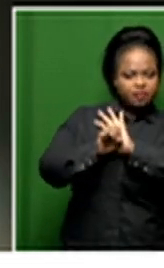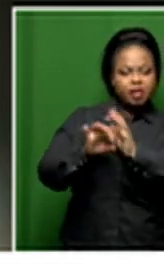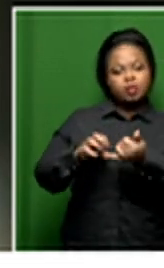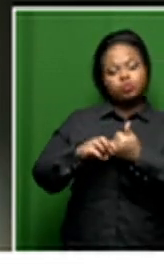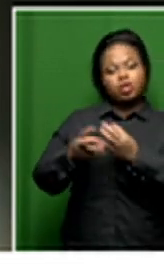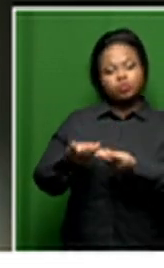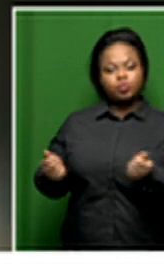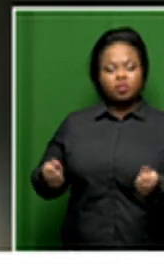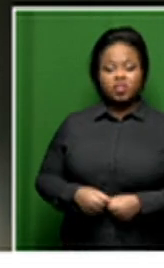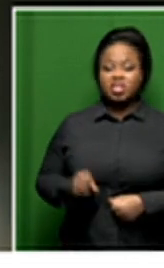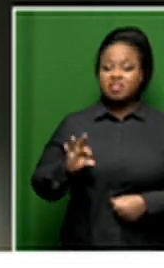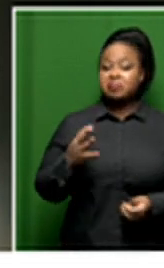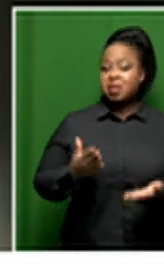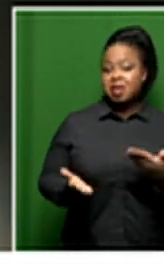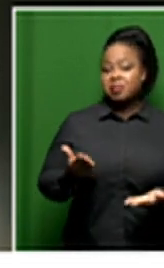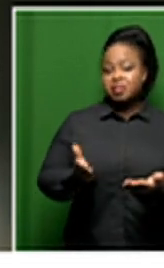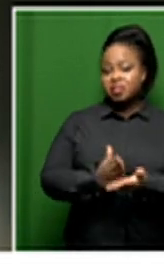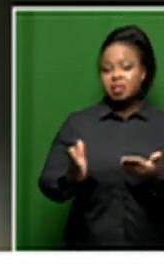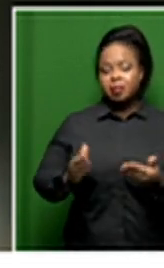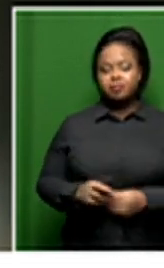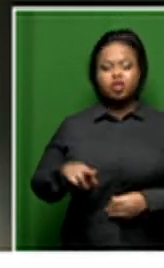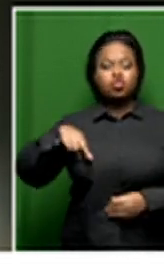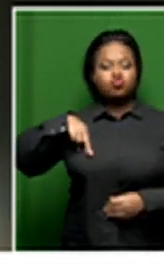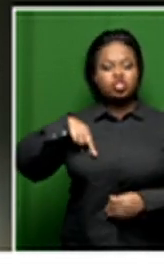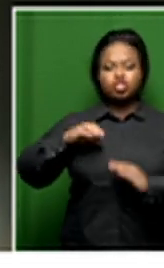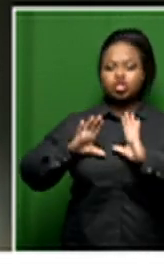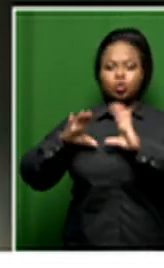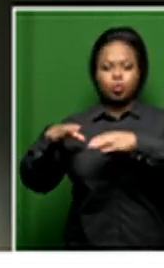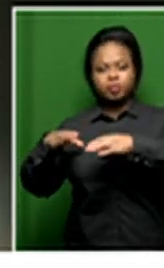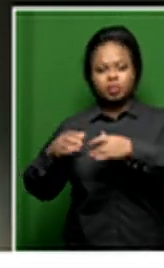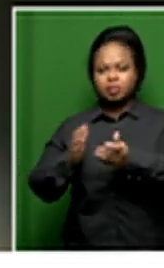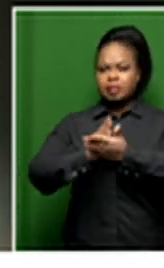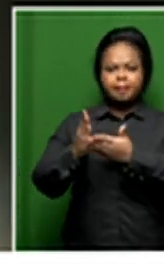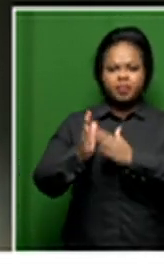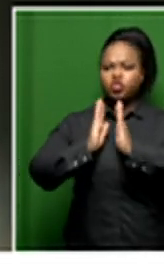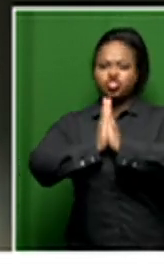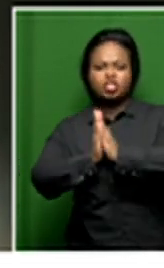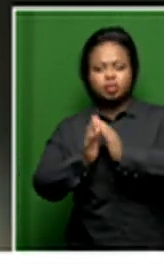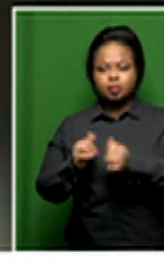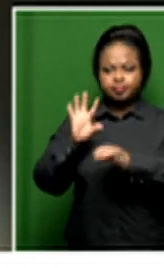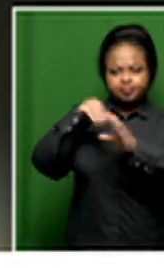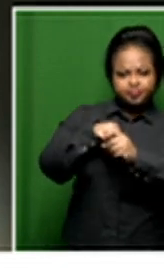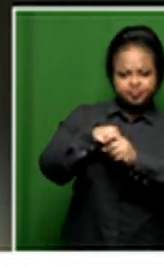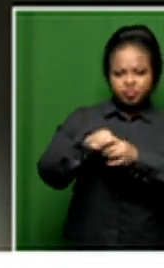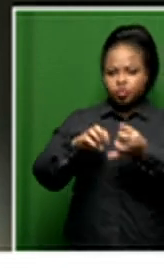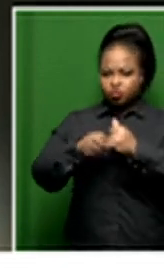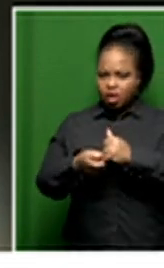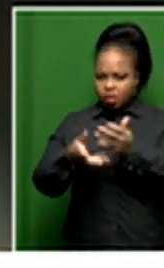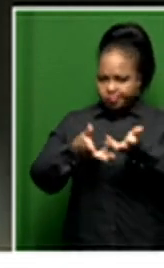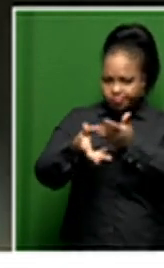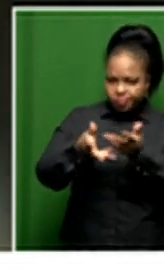of religious intolerance from some religious groups, then which religious groups can we engage with them? Can we look